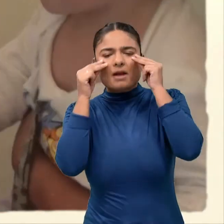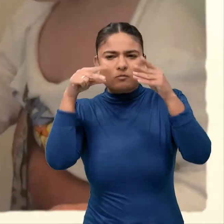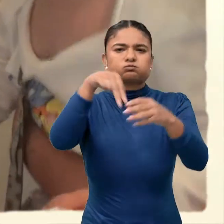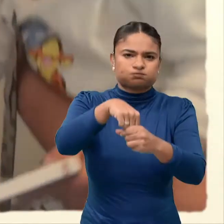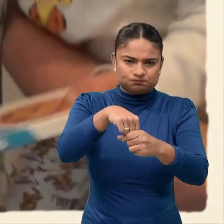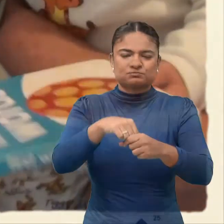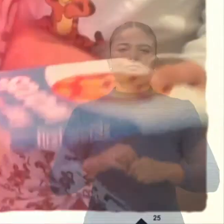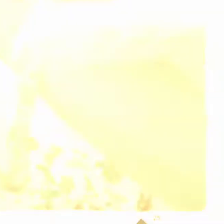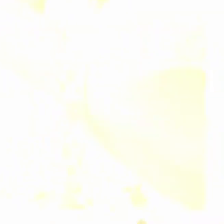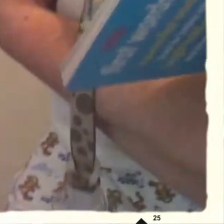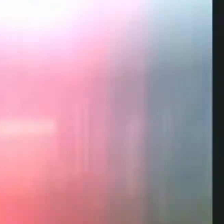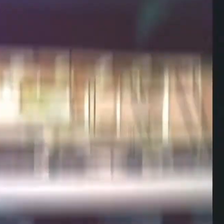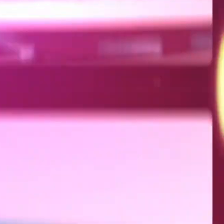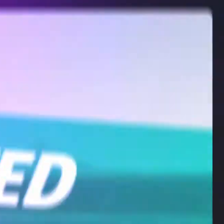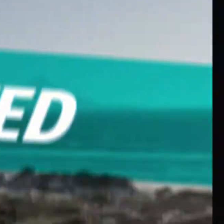more inclusive.